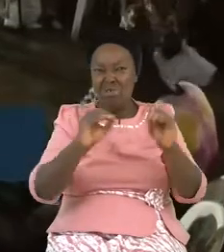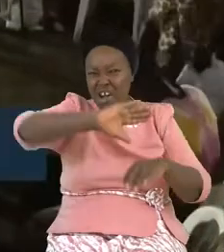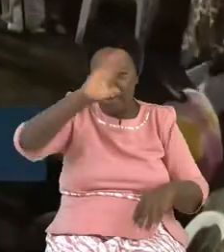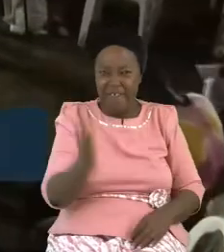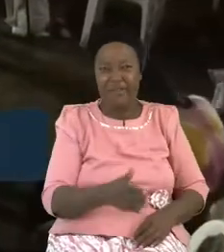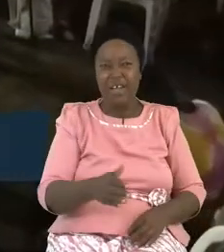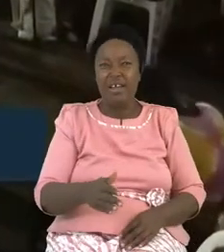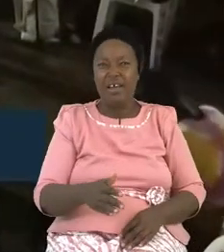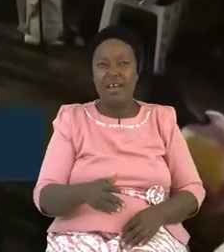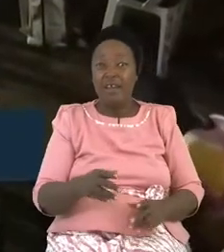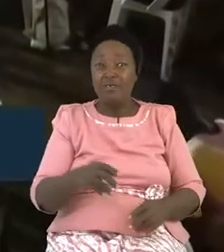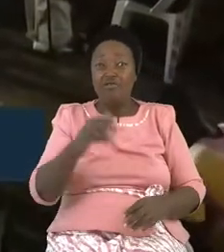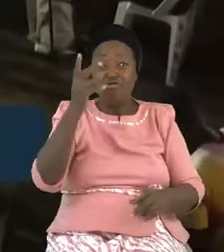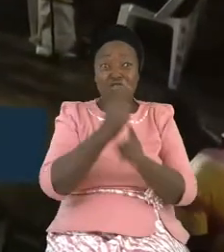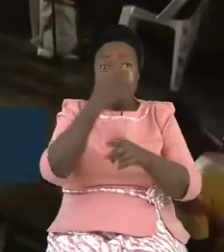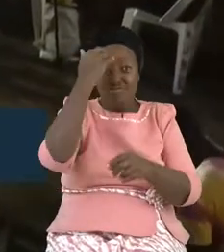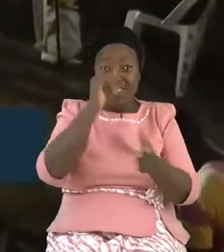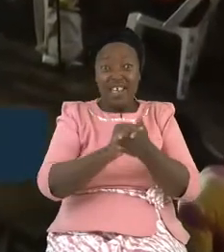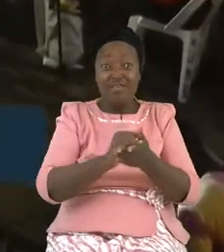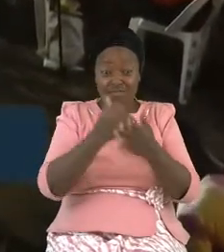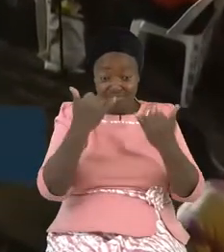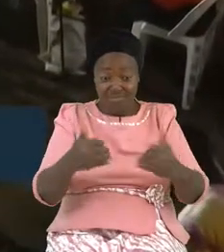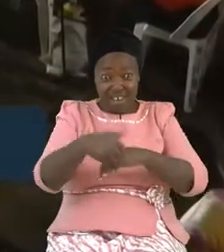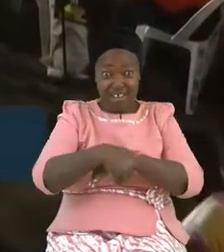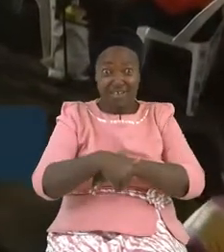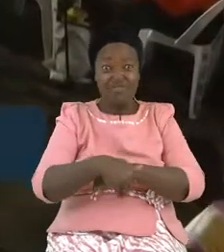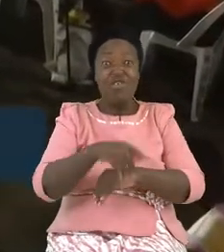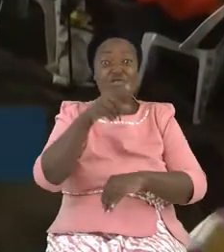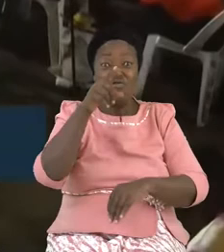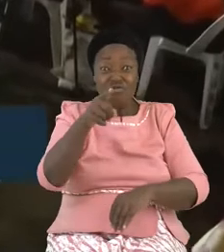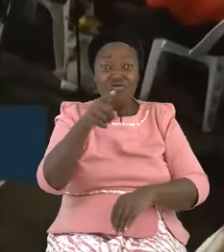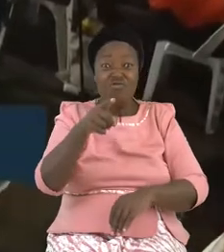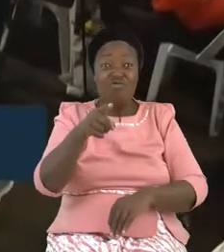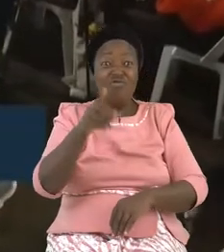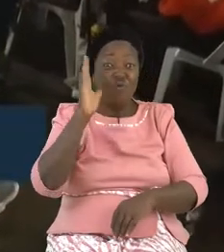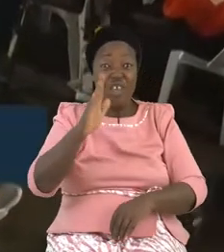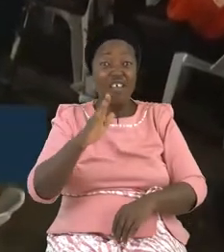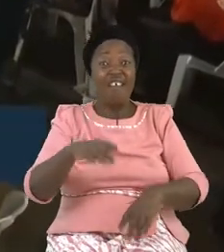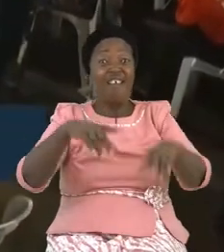Keep praying, keep asking from the Lord.